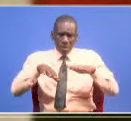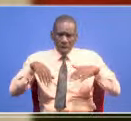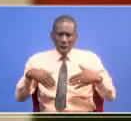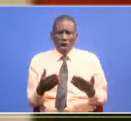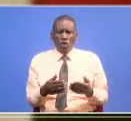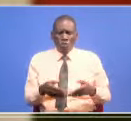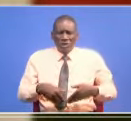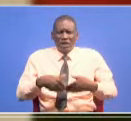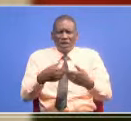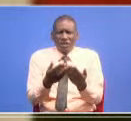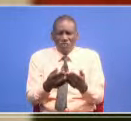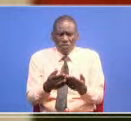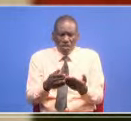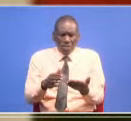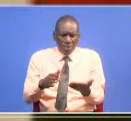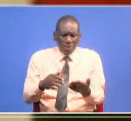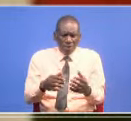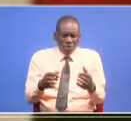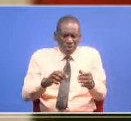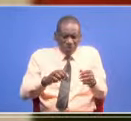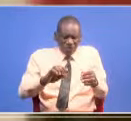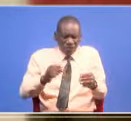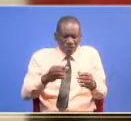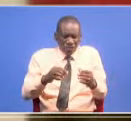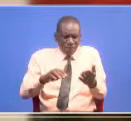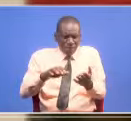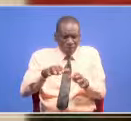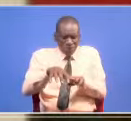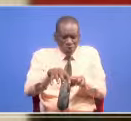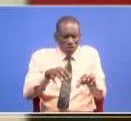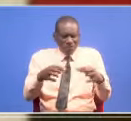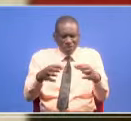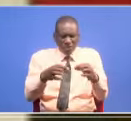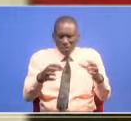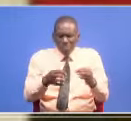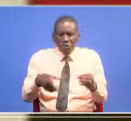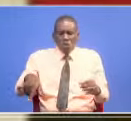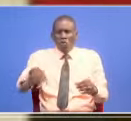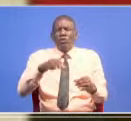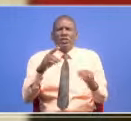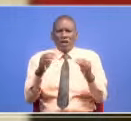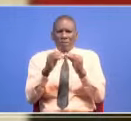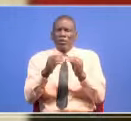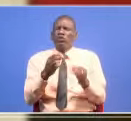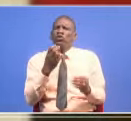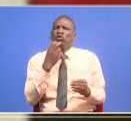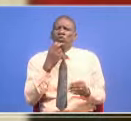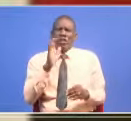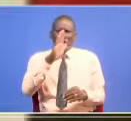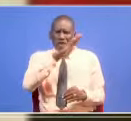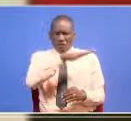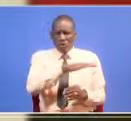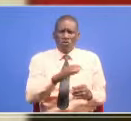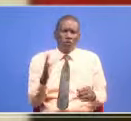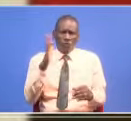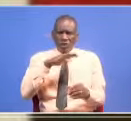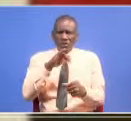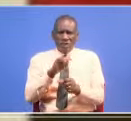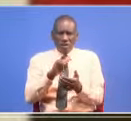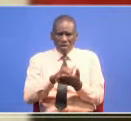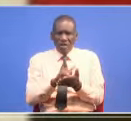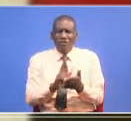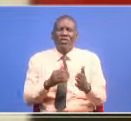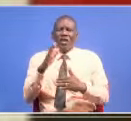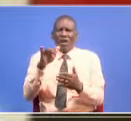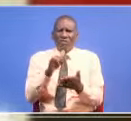issue the preliminary statements, and we will be meeting on Tuesday evening to complete that. After